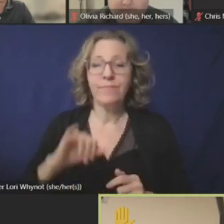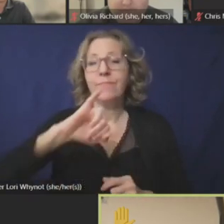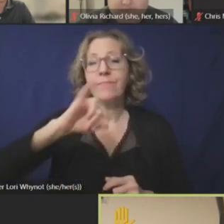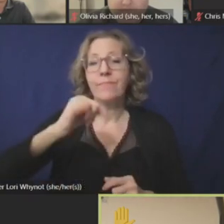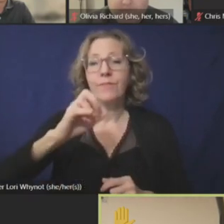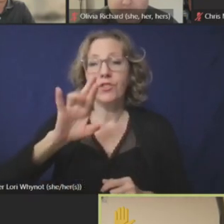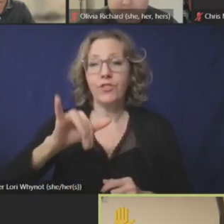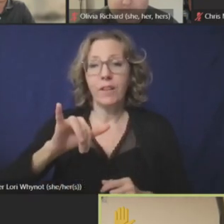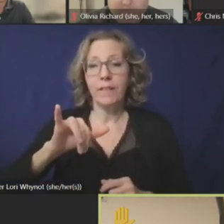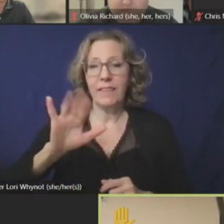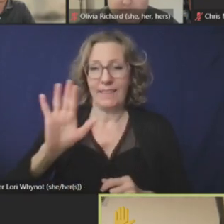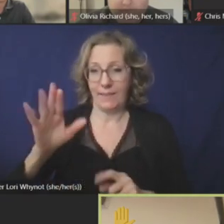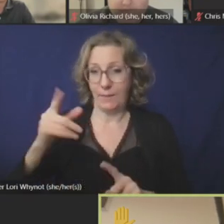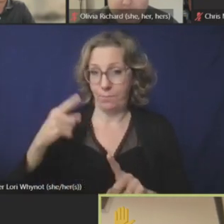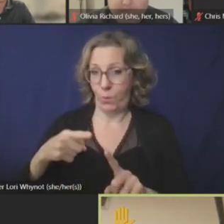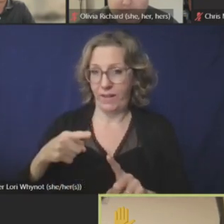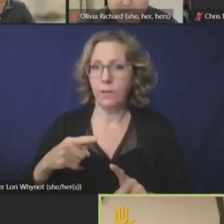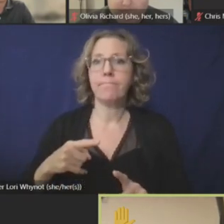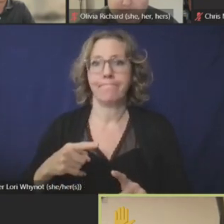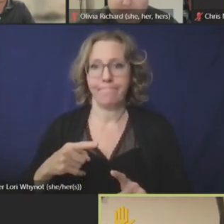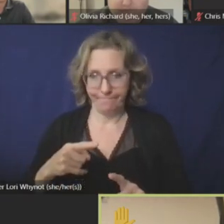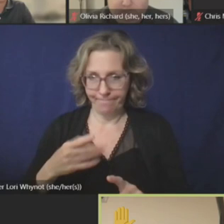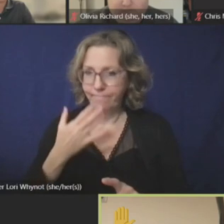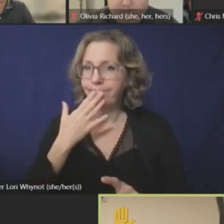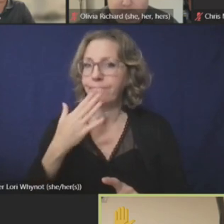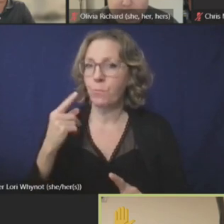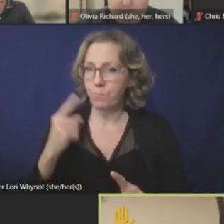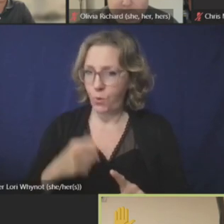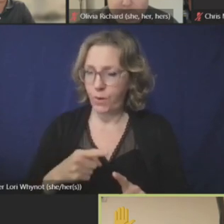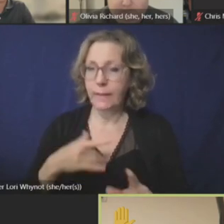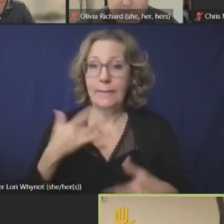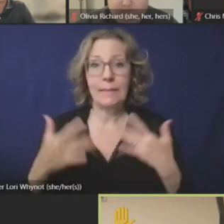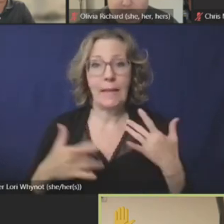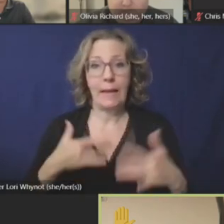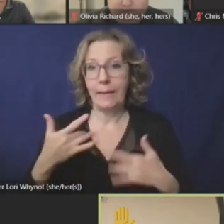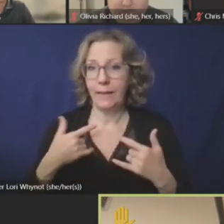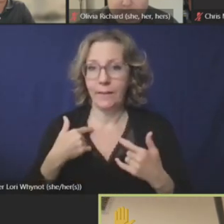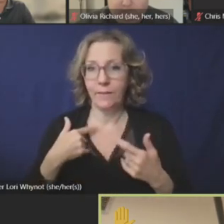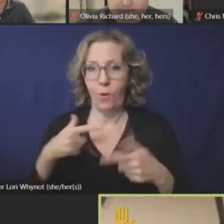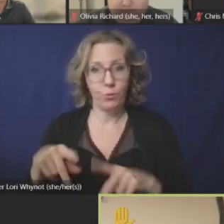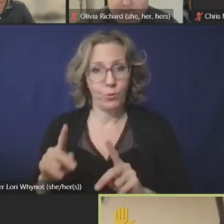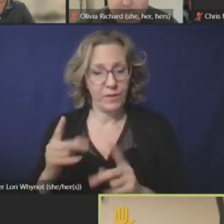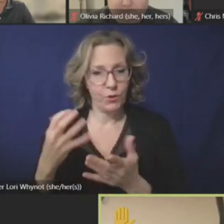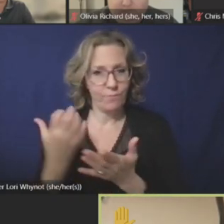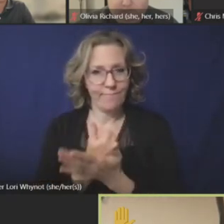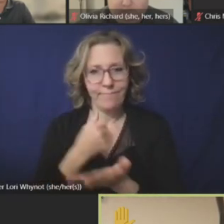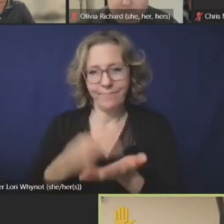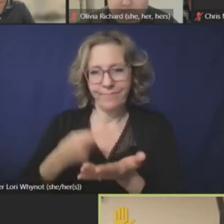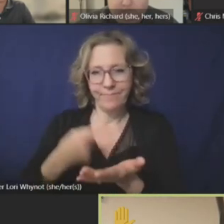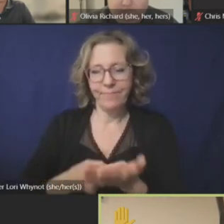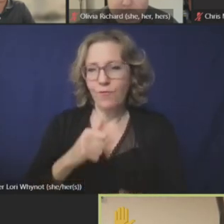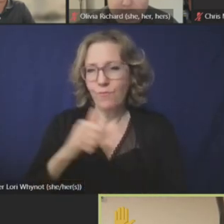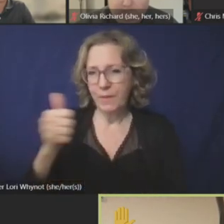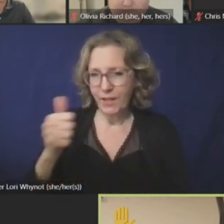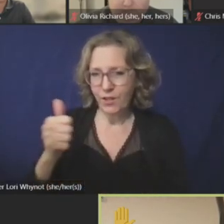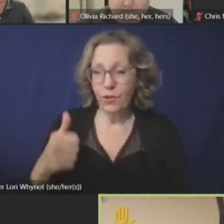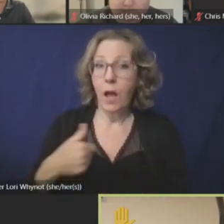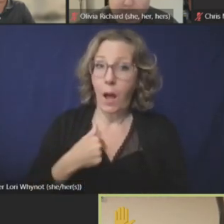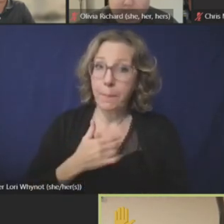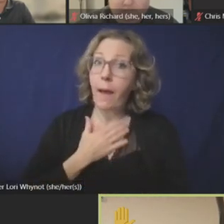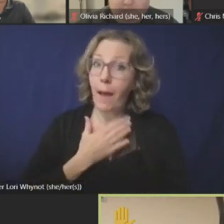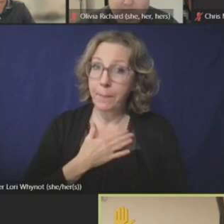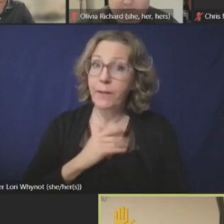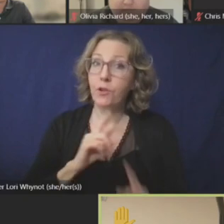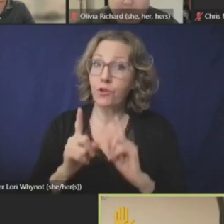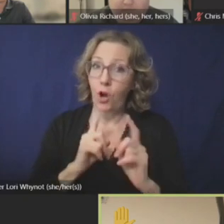I think that is exciting about this next opportunity to discuss transportation. And in fact, I'd be happy to discuss paratransit